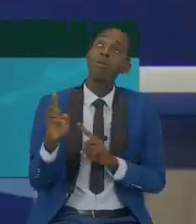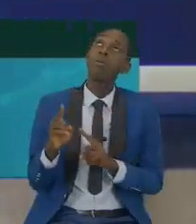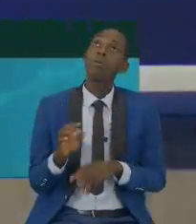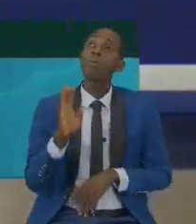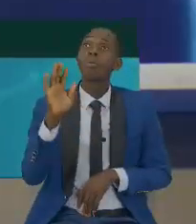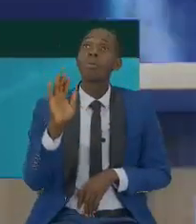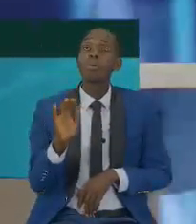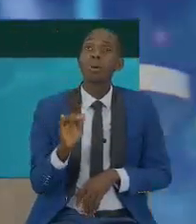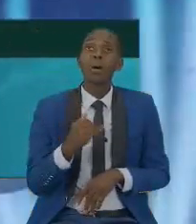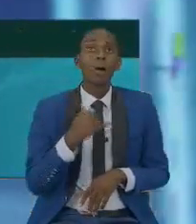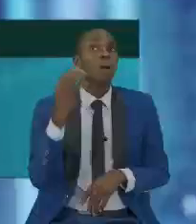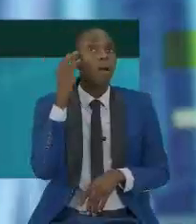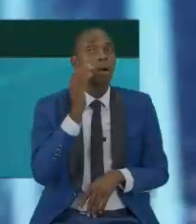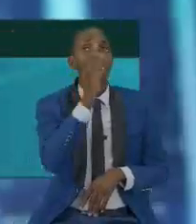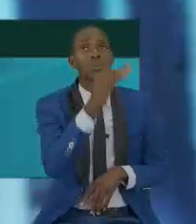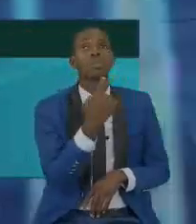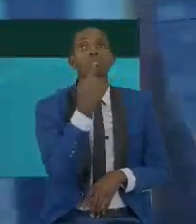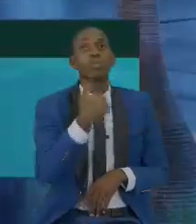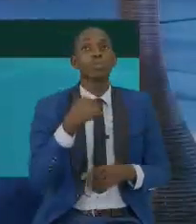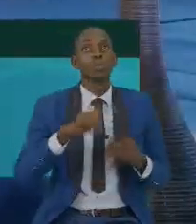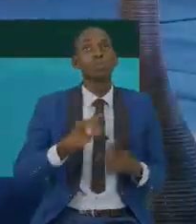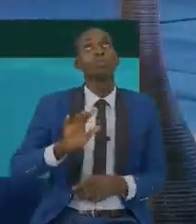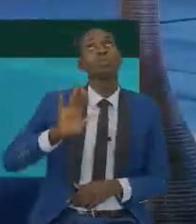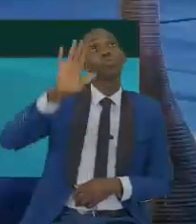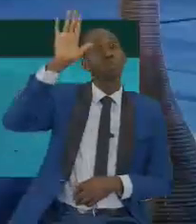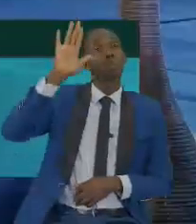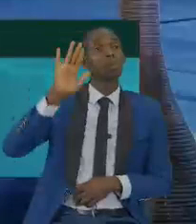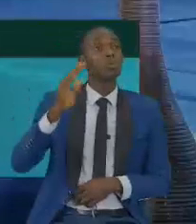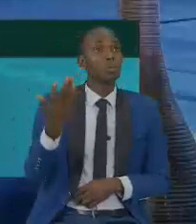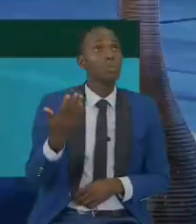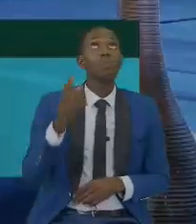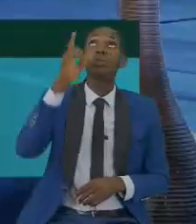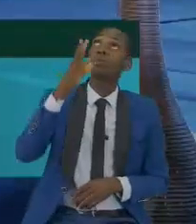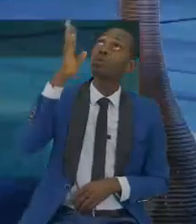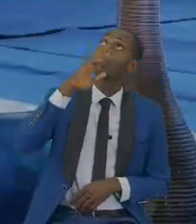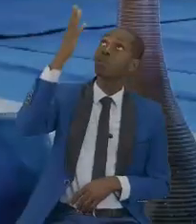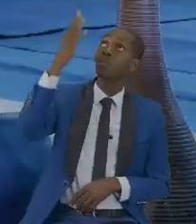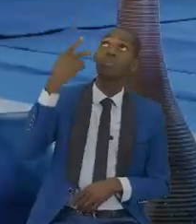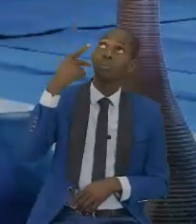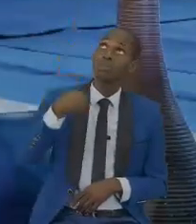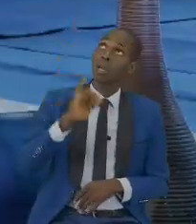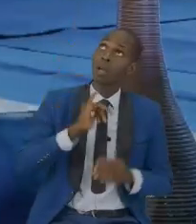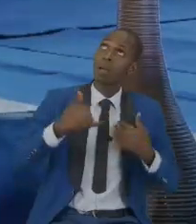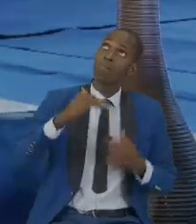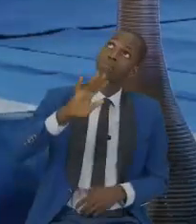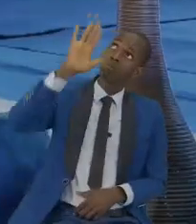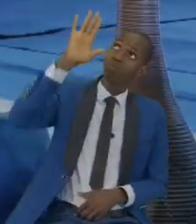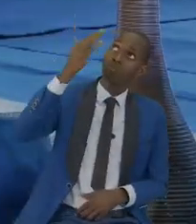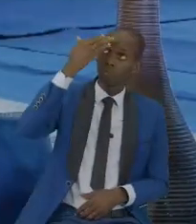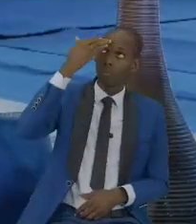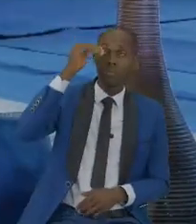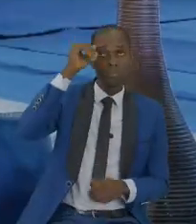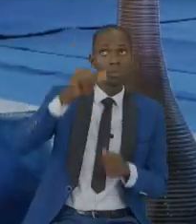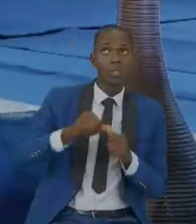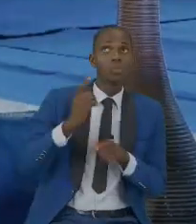her to raise up her hands. I'm raising up my hands. Are you there, God? Okay, forgive me. Forgiveness does not come that way.